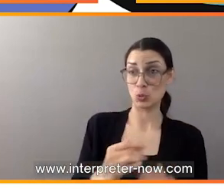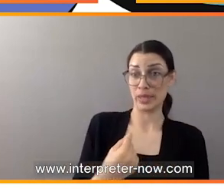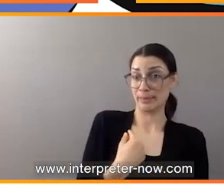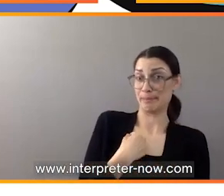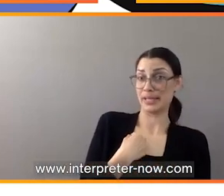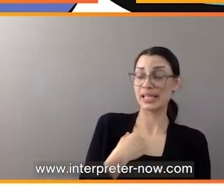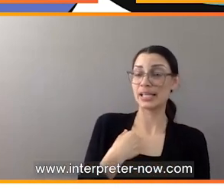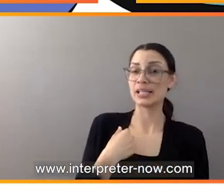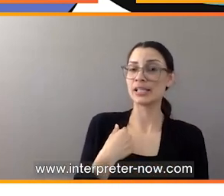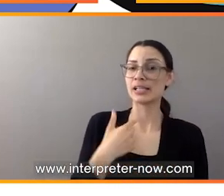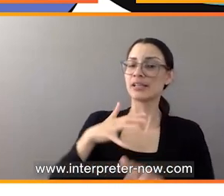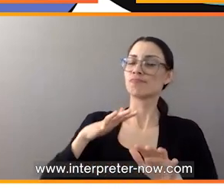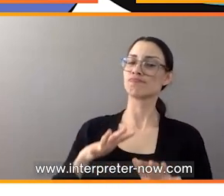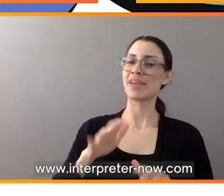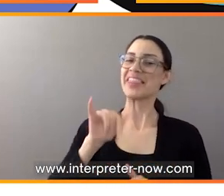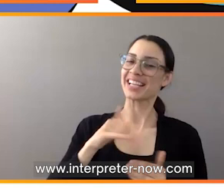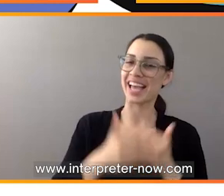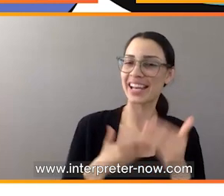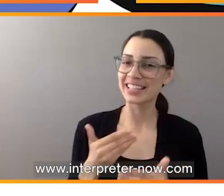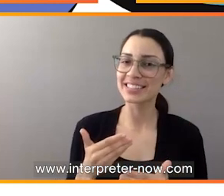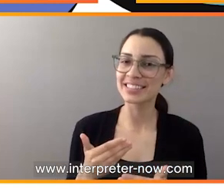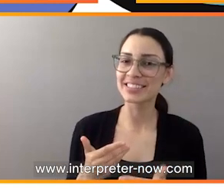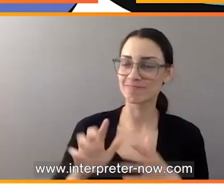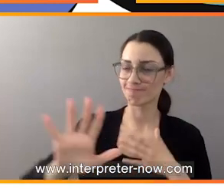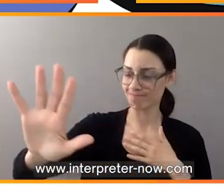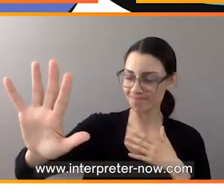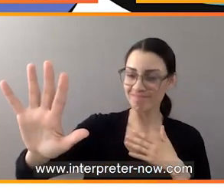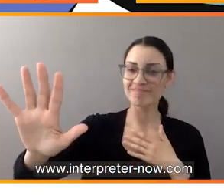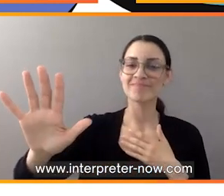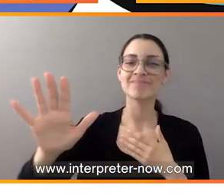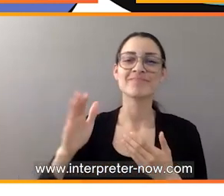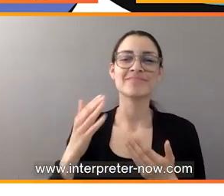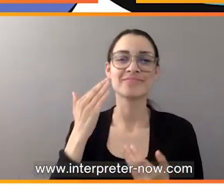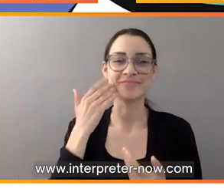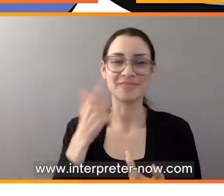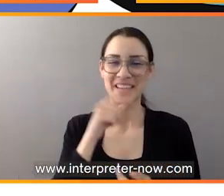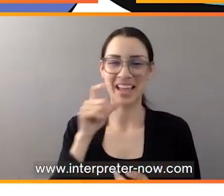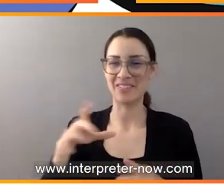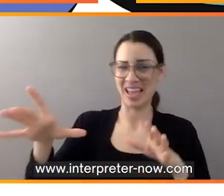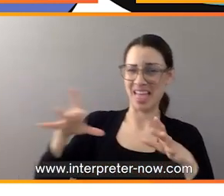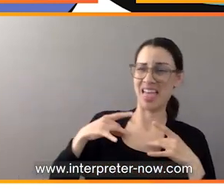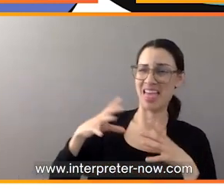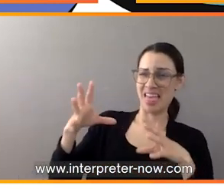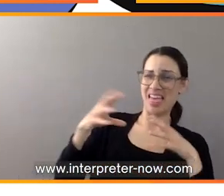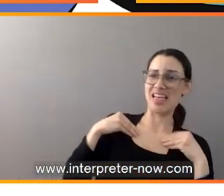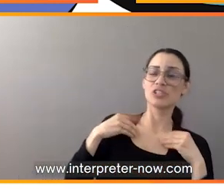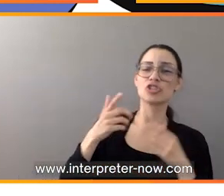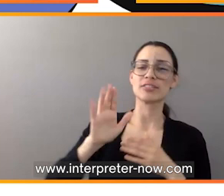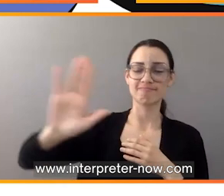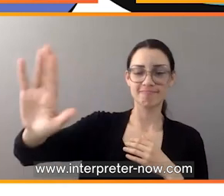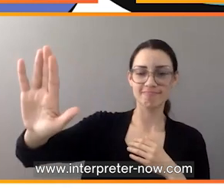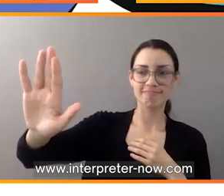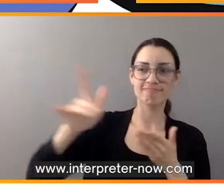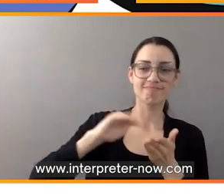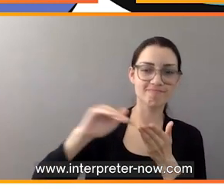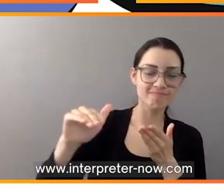like kindness. Sometimes people kind of take on what other people are bringing to them. And it's not even about that. Like, let them be and have